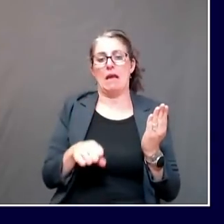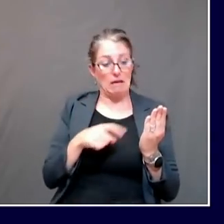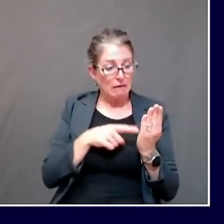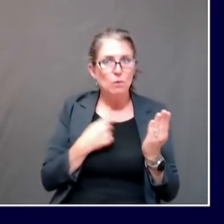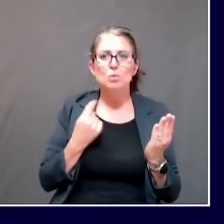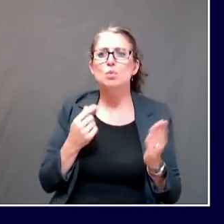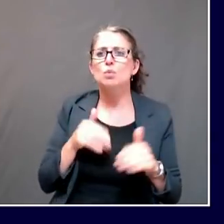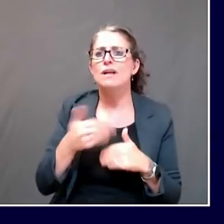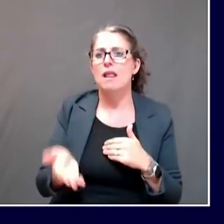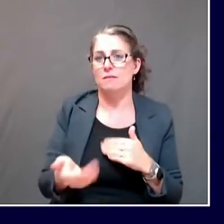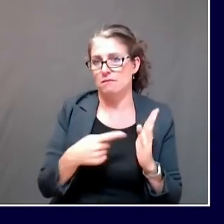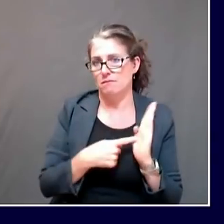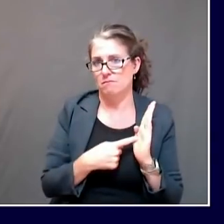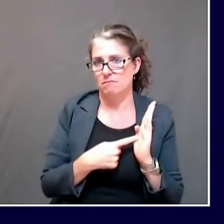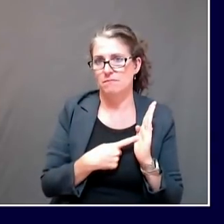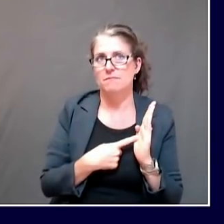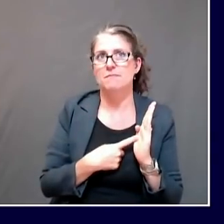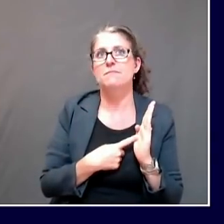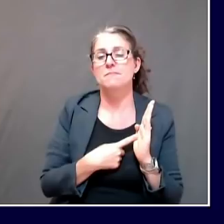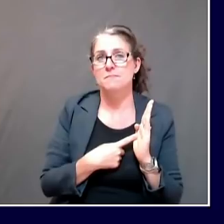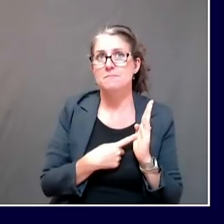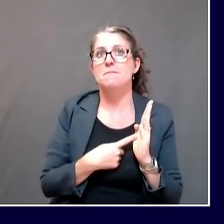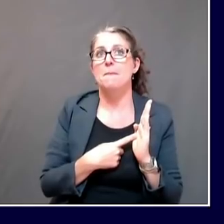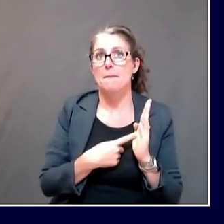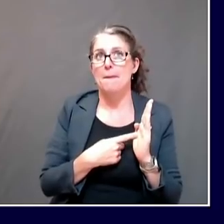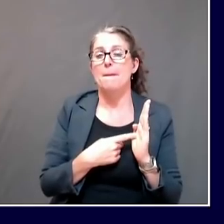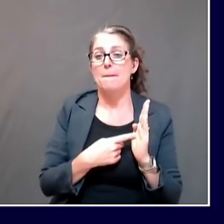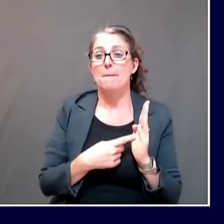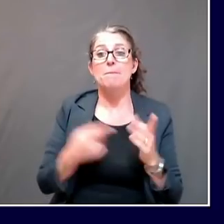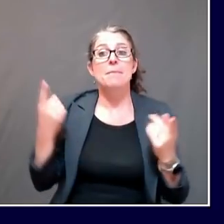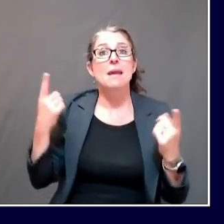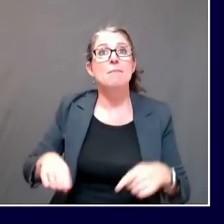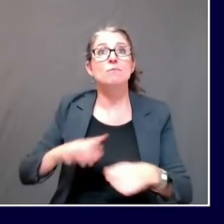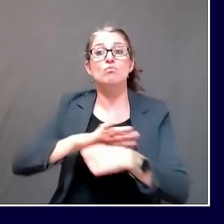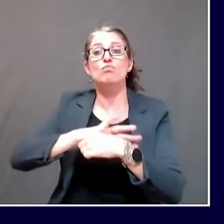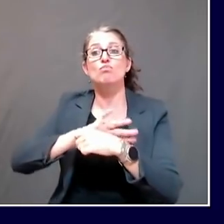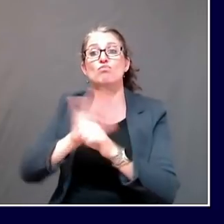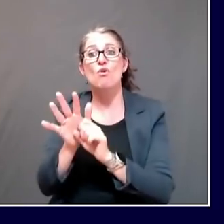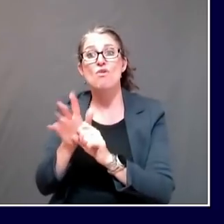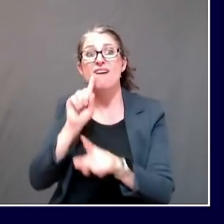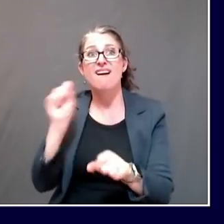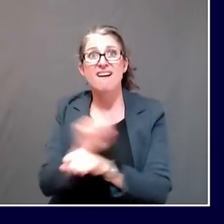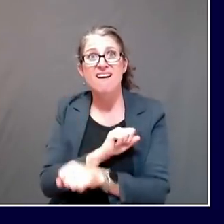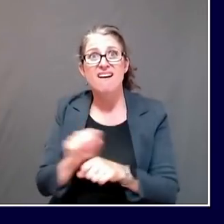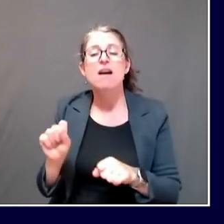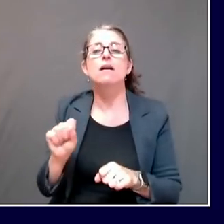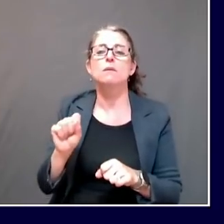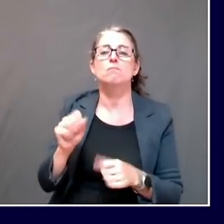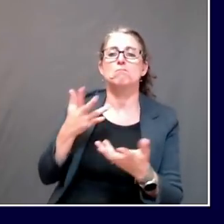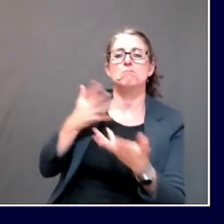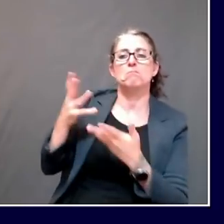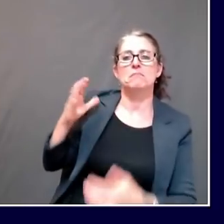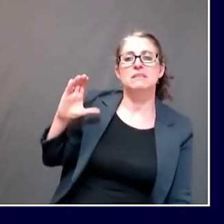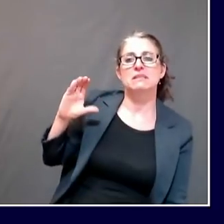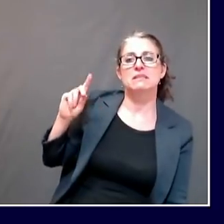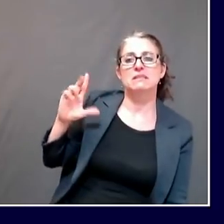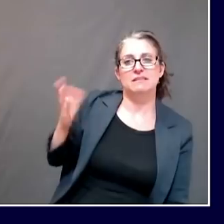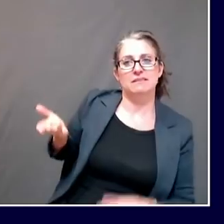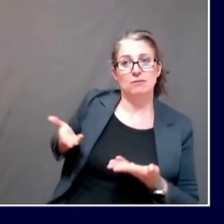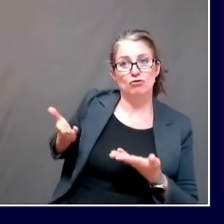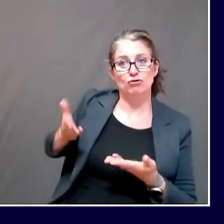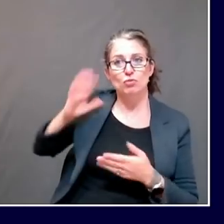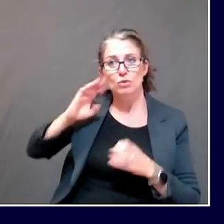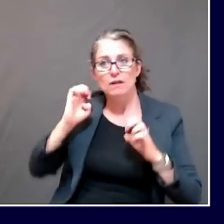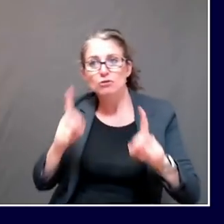Maine CDC will work with them. If they don't, they can use that as an opportunity to reach out to a primary care provider and maybe get tested for